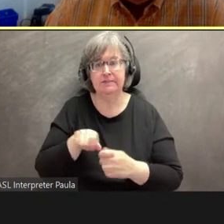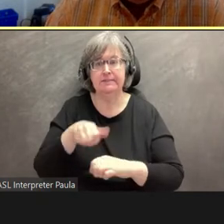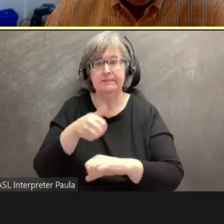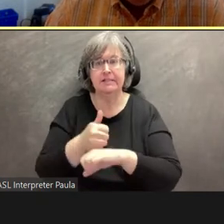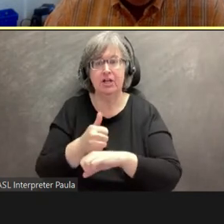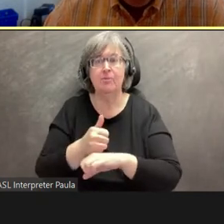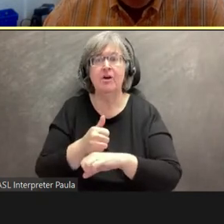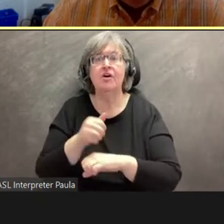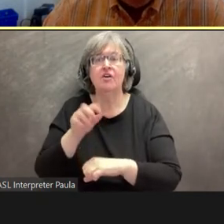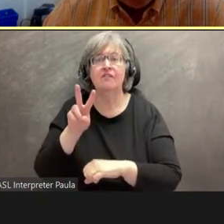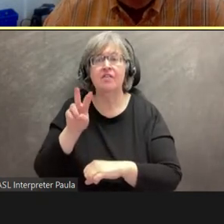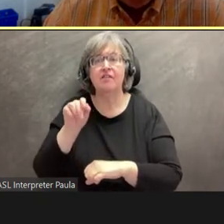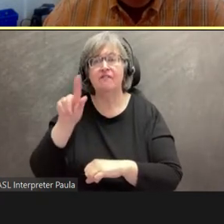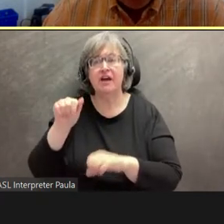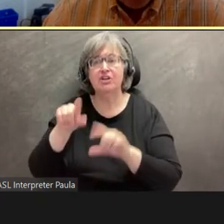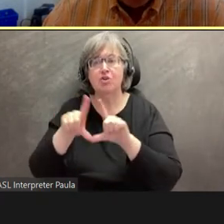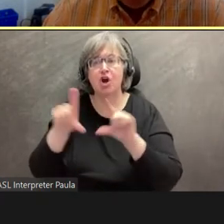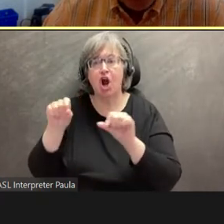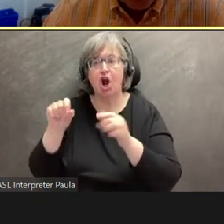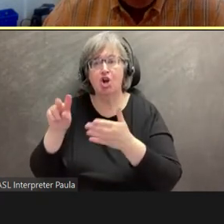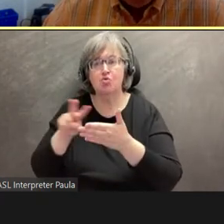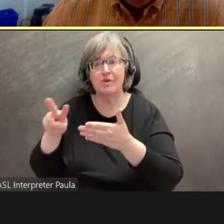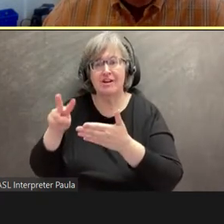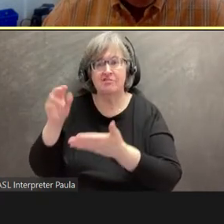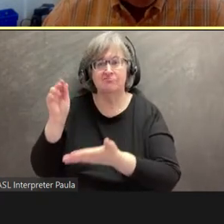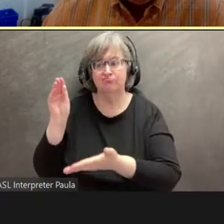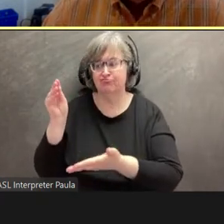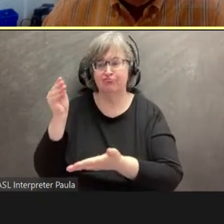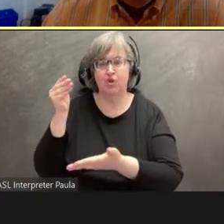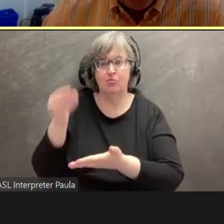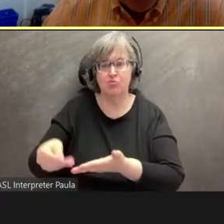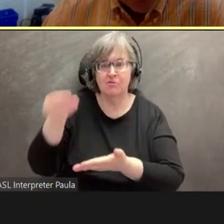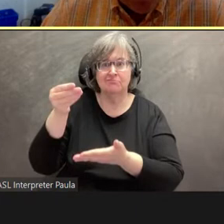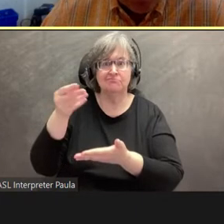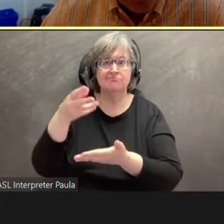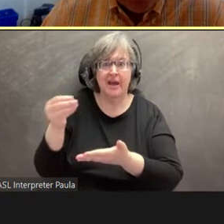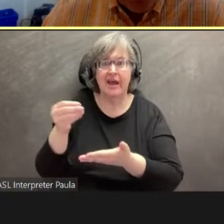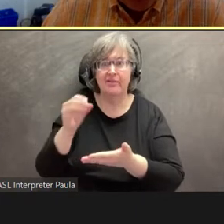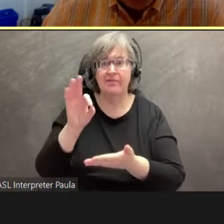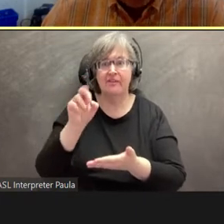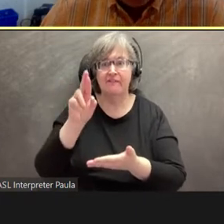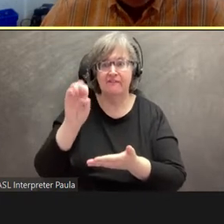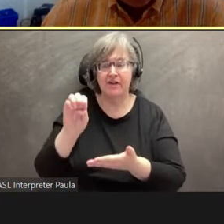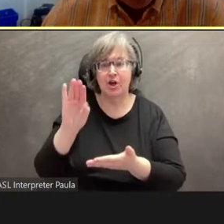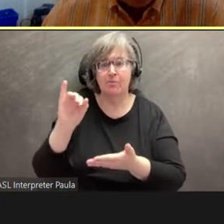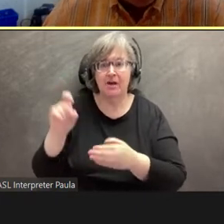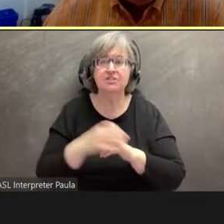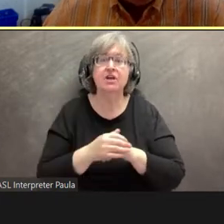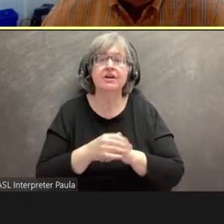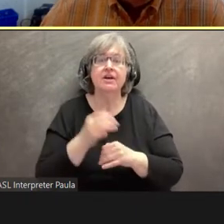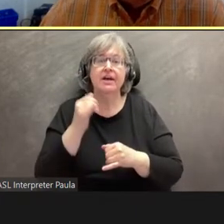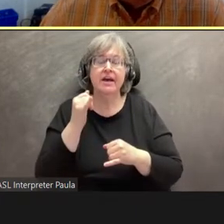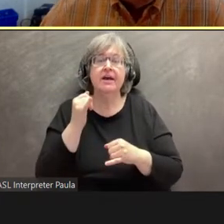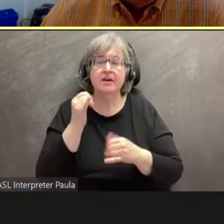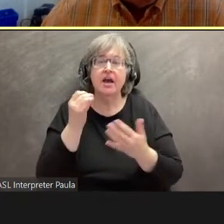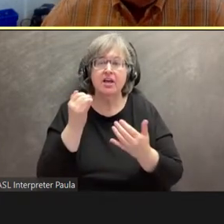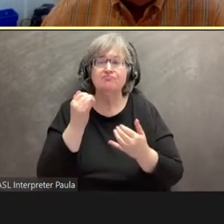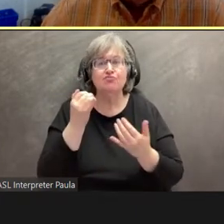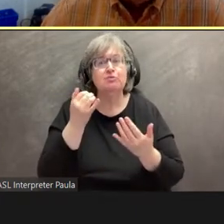reader and the fare box will be. So final configurations are still a work in progress.